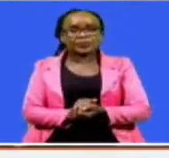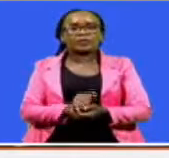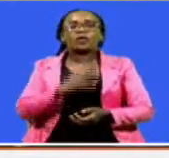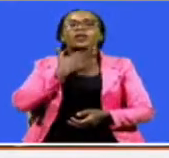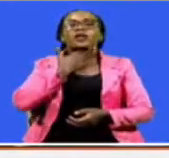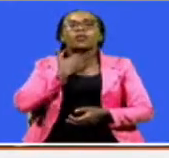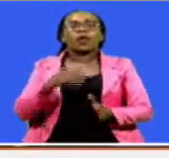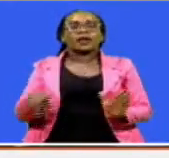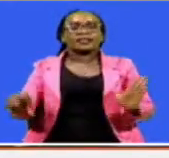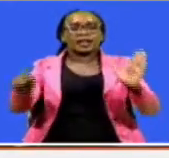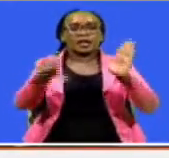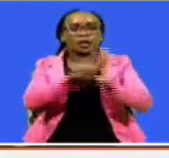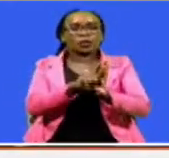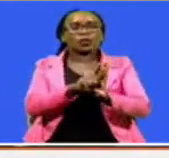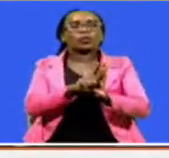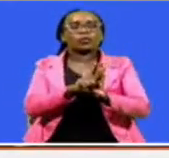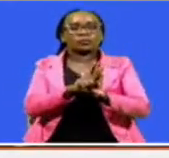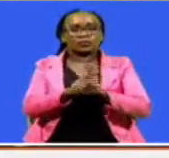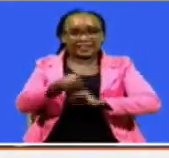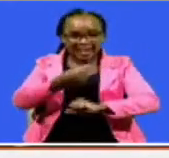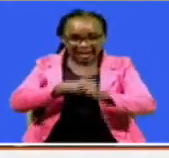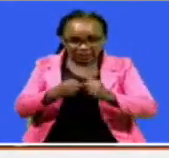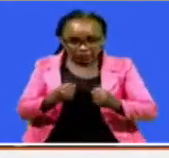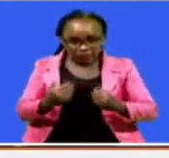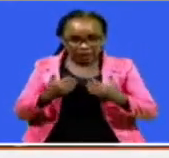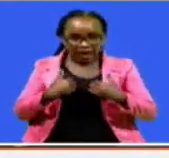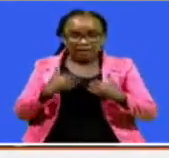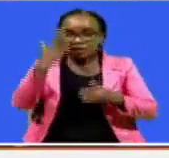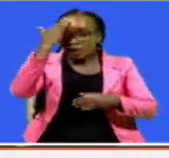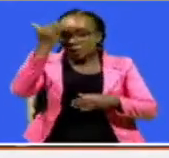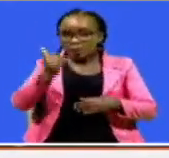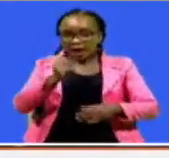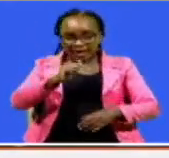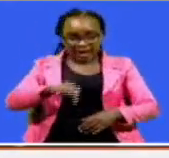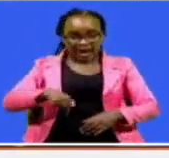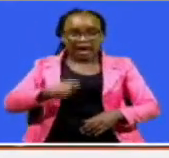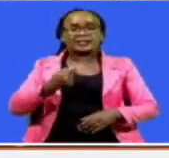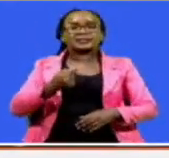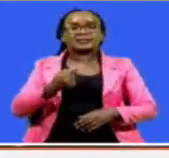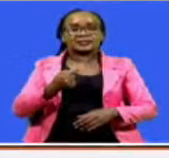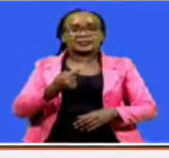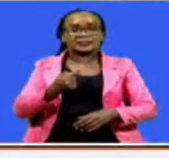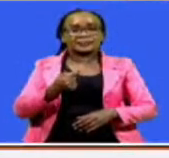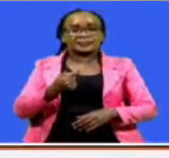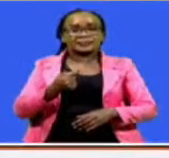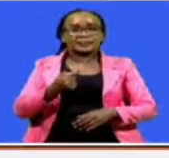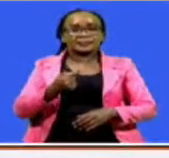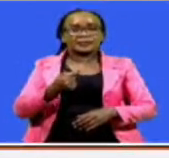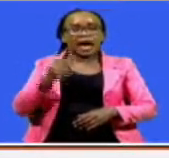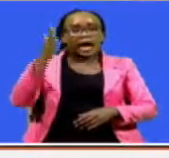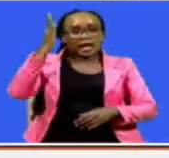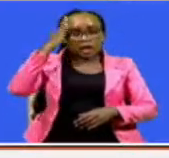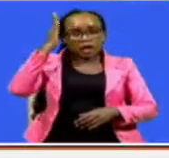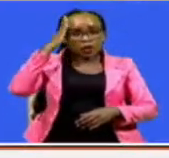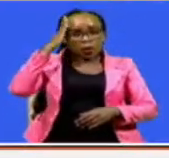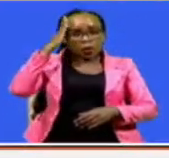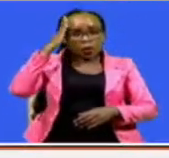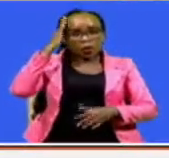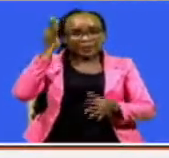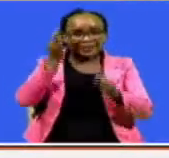want the law to take its course. Kwa sababu this is pure murder. I know justice is going to